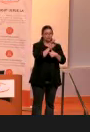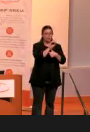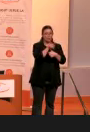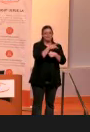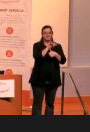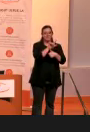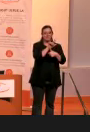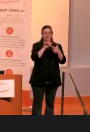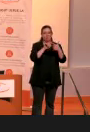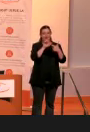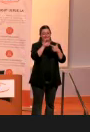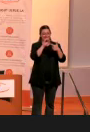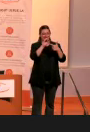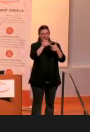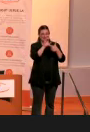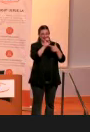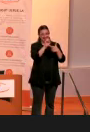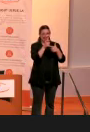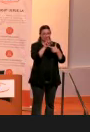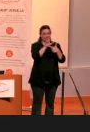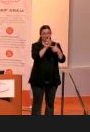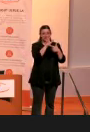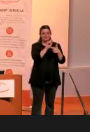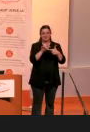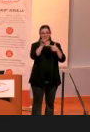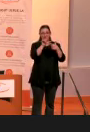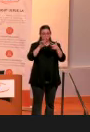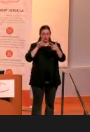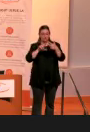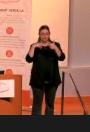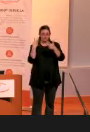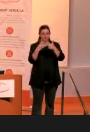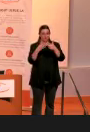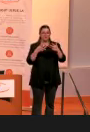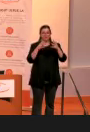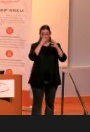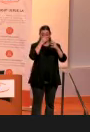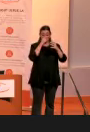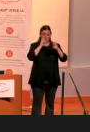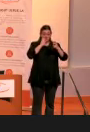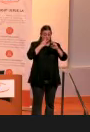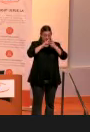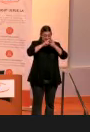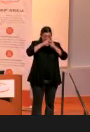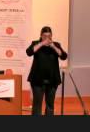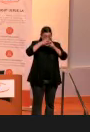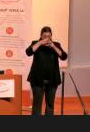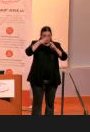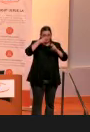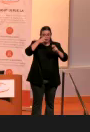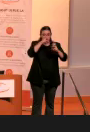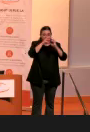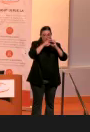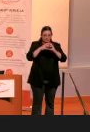spider web. It's a meshwork of fibers that traps immune complexes and promotes